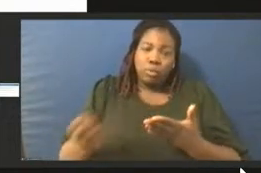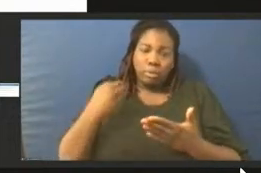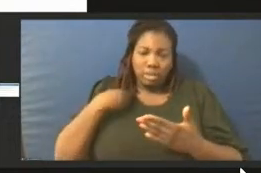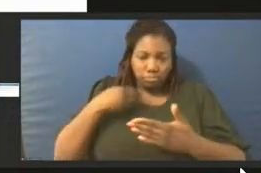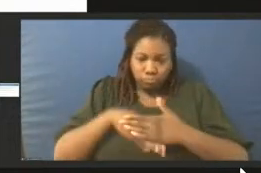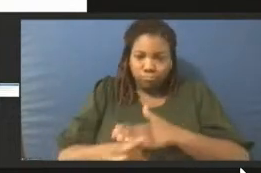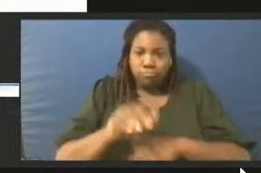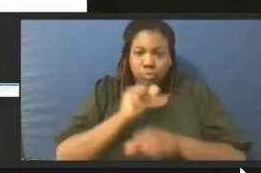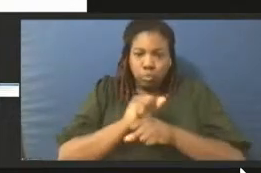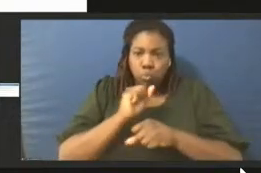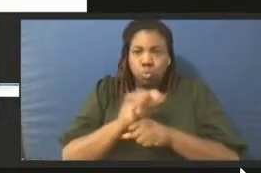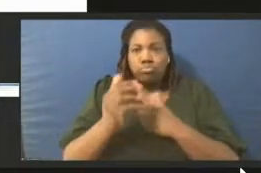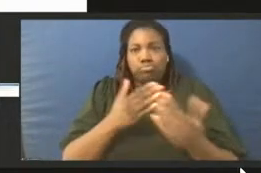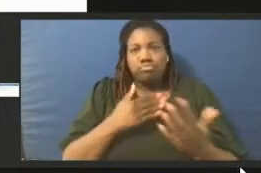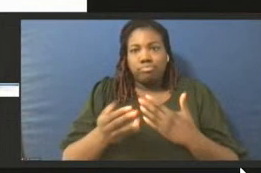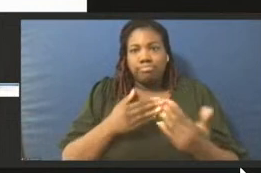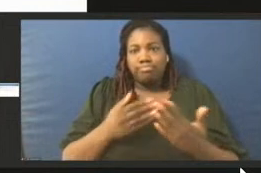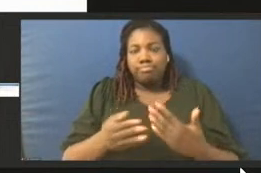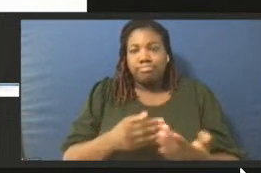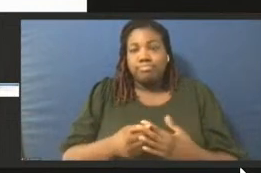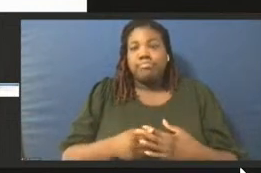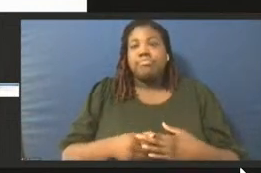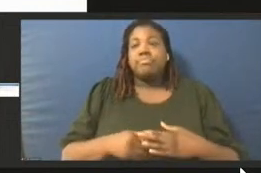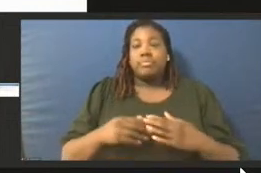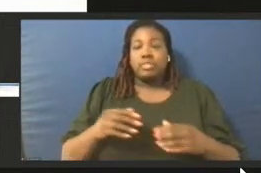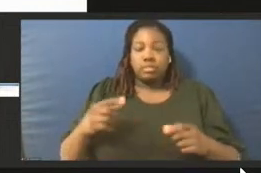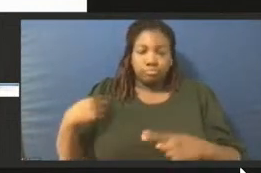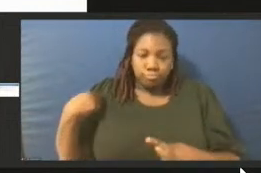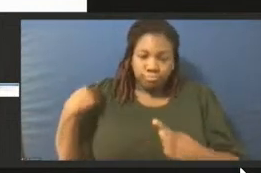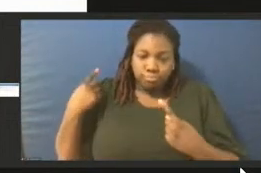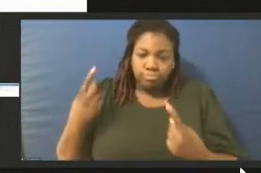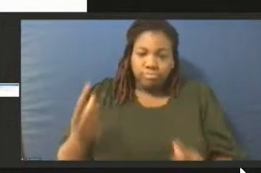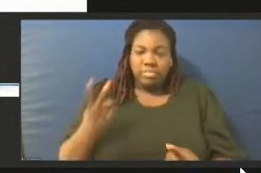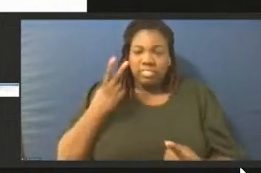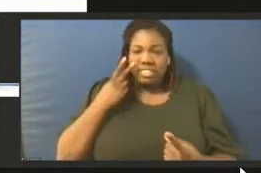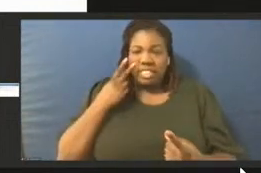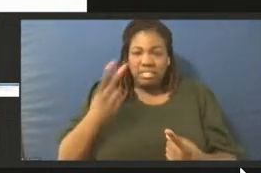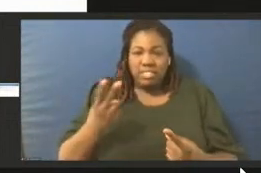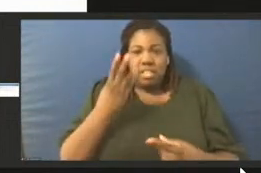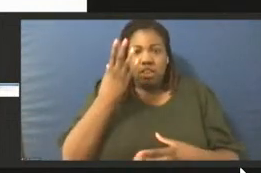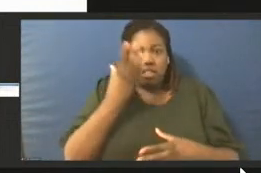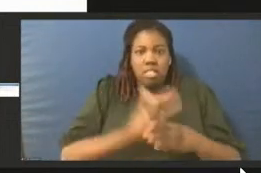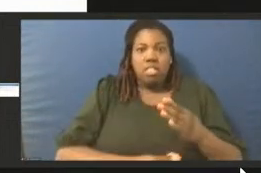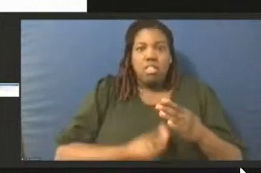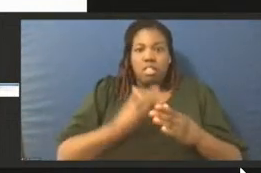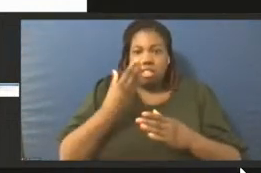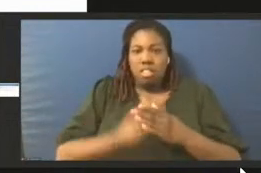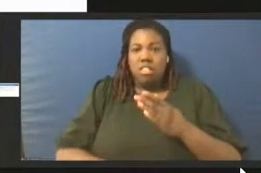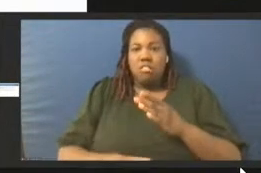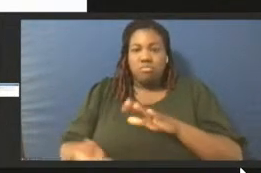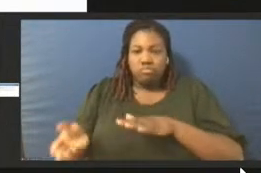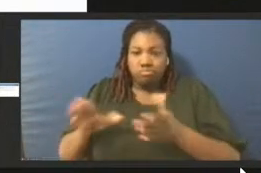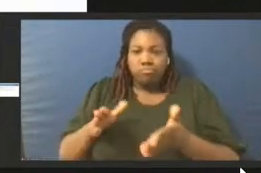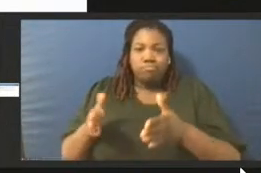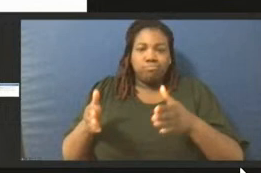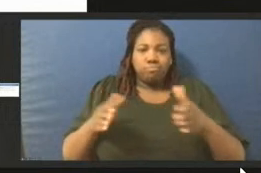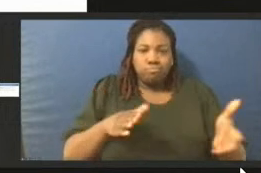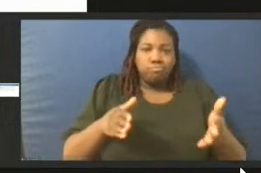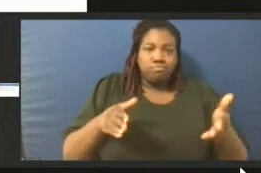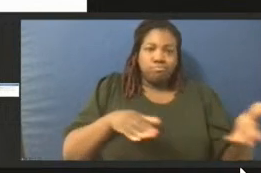anyway. Throughout the pandemic, they've seen death take too many lives, despite their best